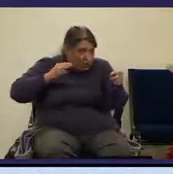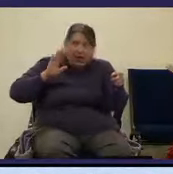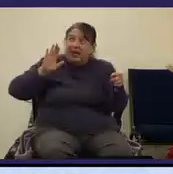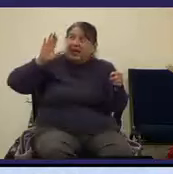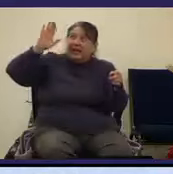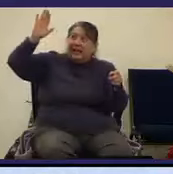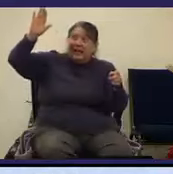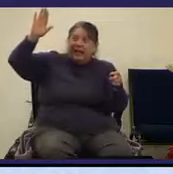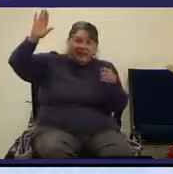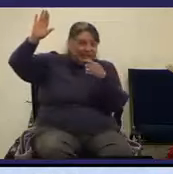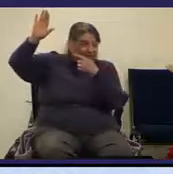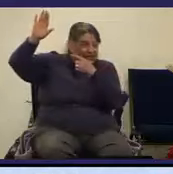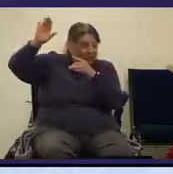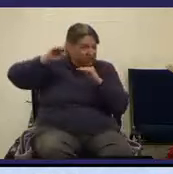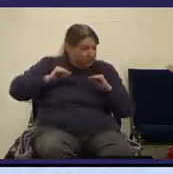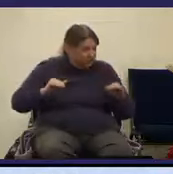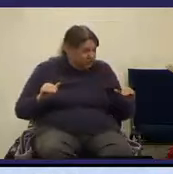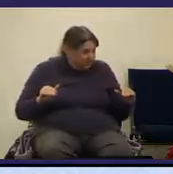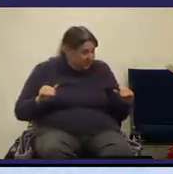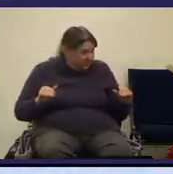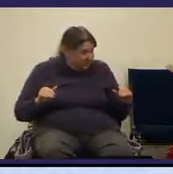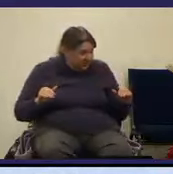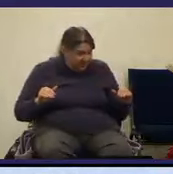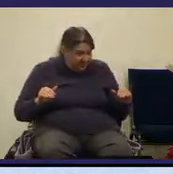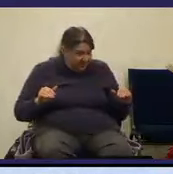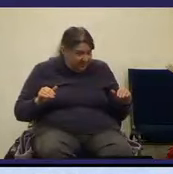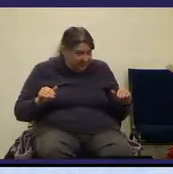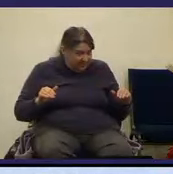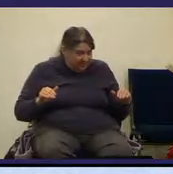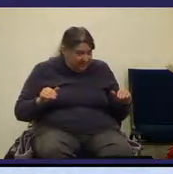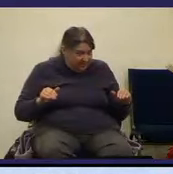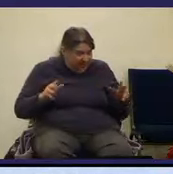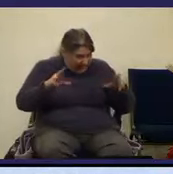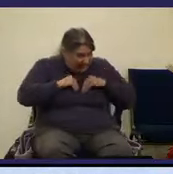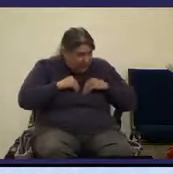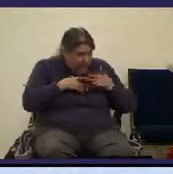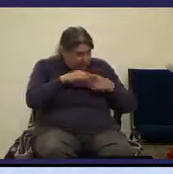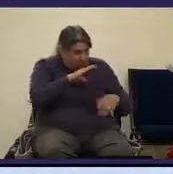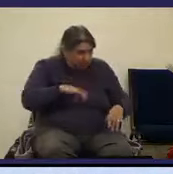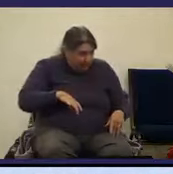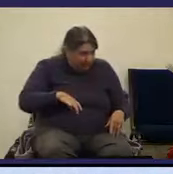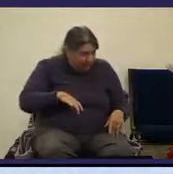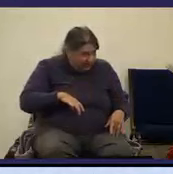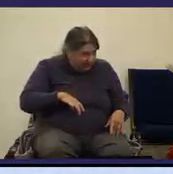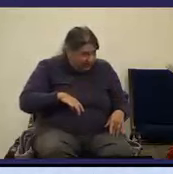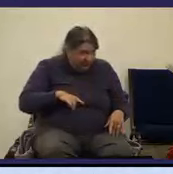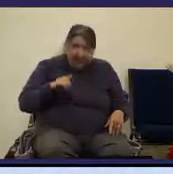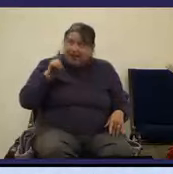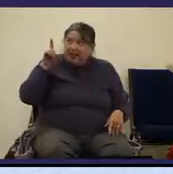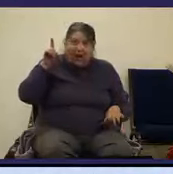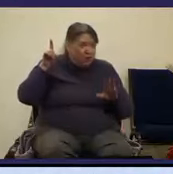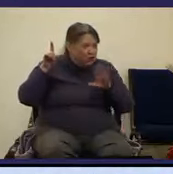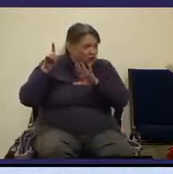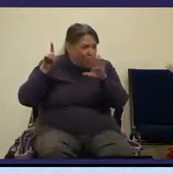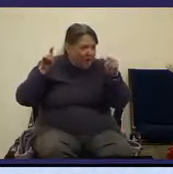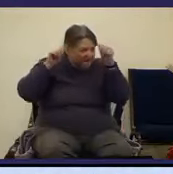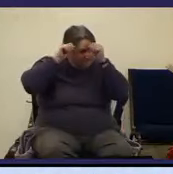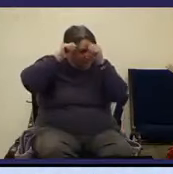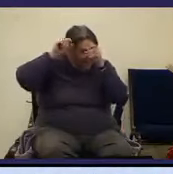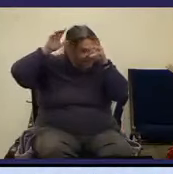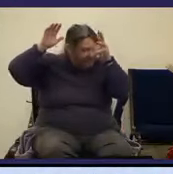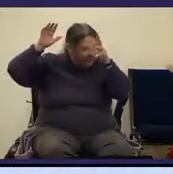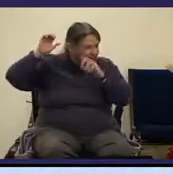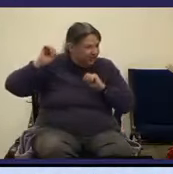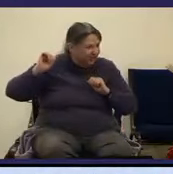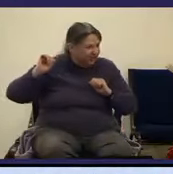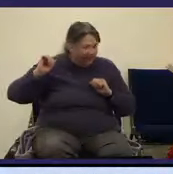claim His word? Can you claim His promises? Because if you're a child of God, you have something to rejoice about.